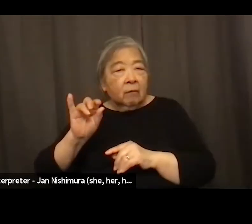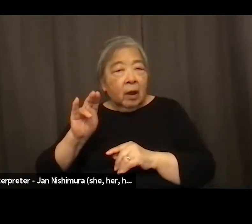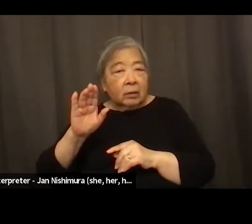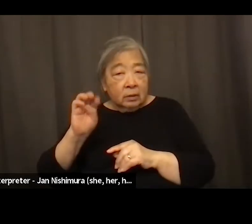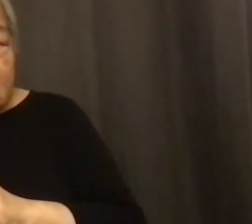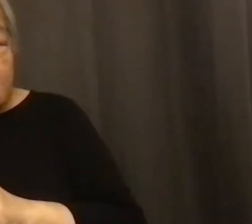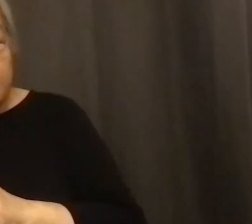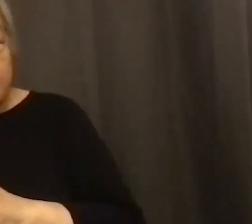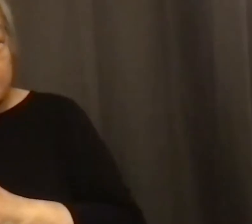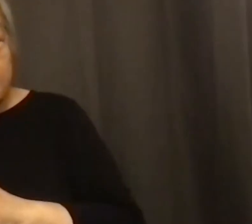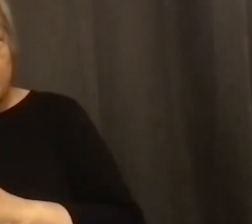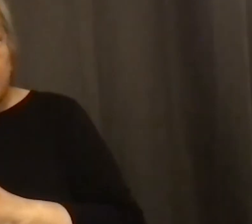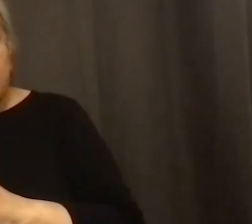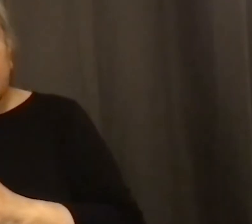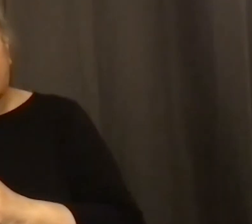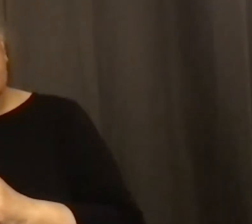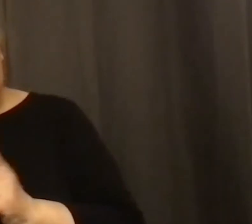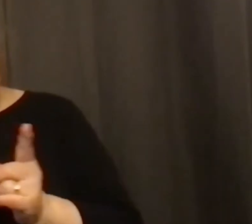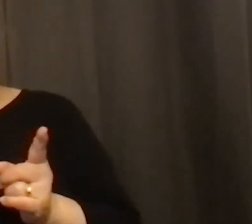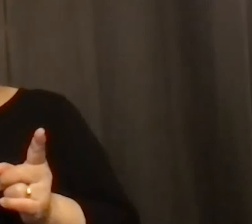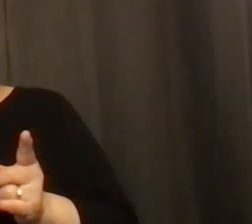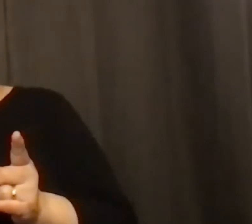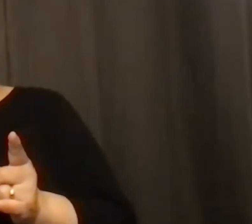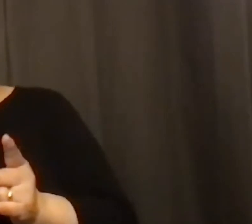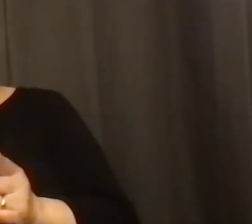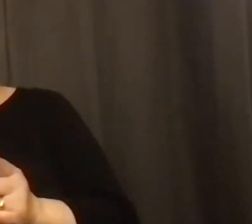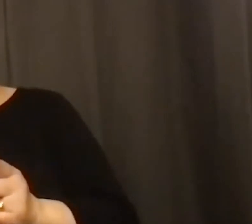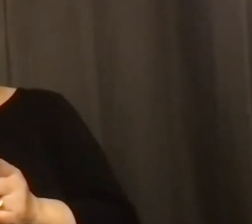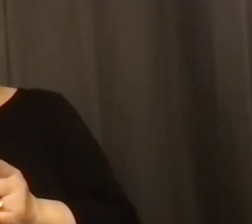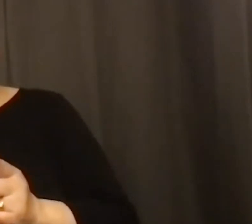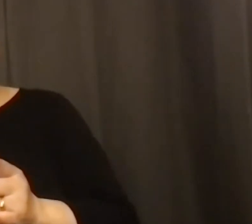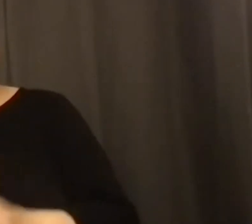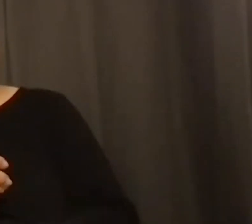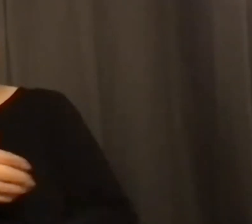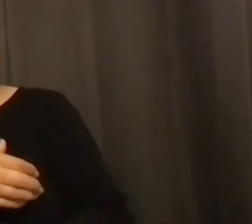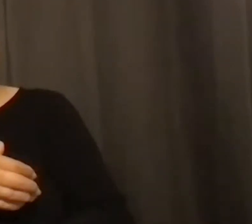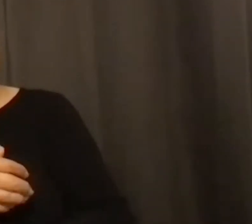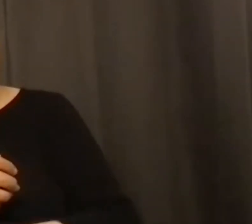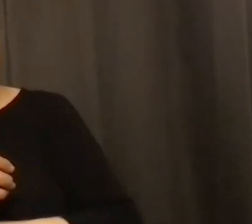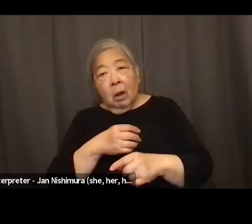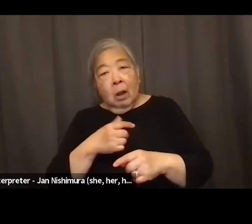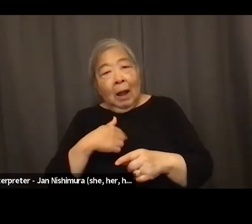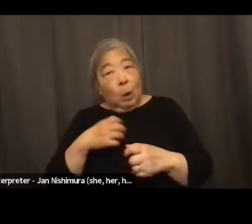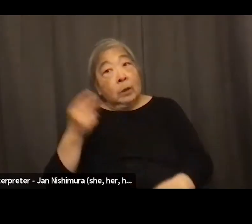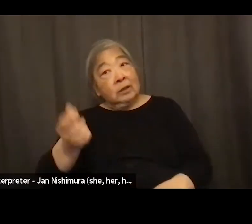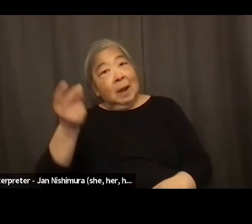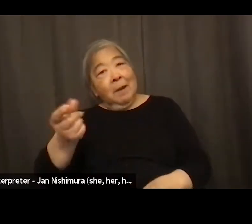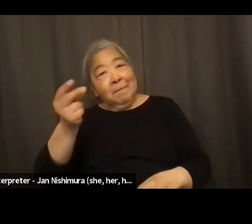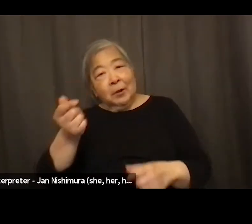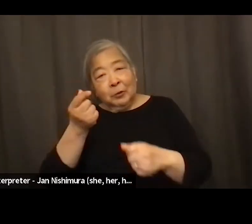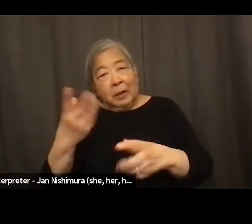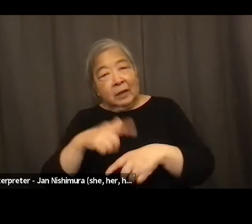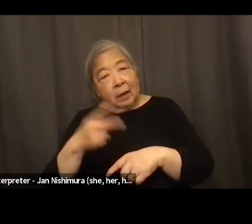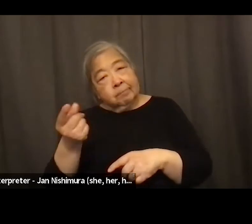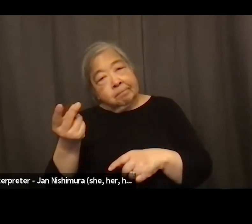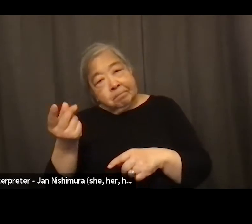tropes, criminalizing tropes and stereotypes that lead to a climate of anti-Black violence that is gender